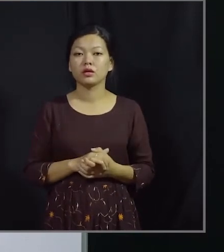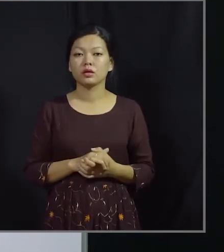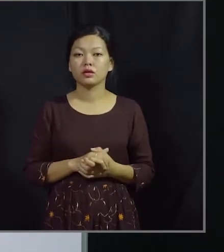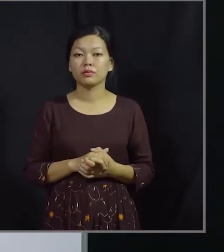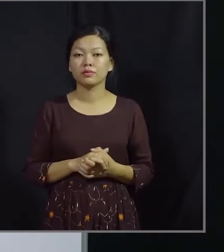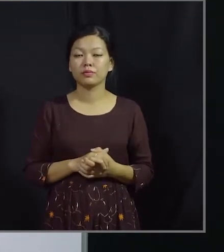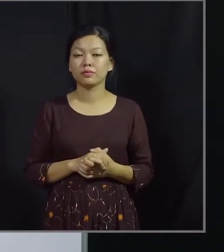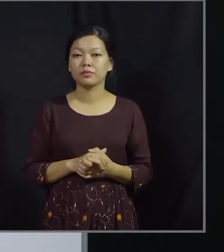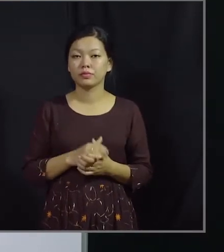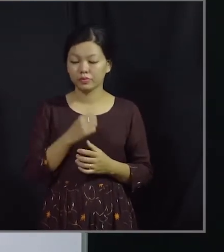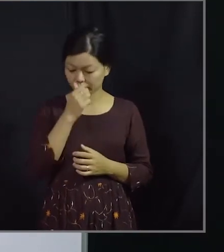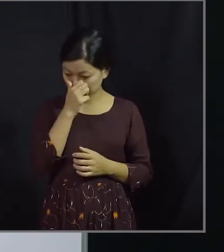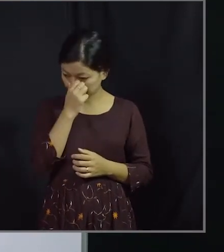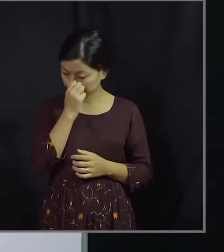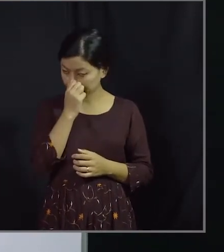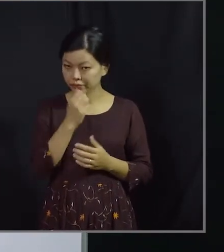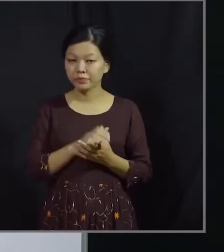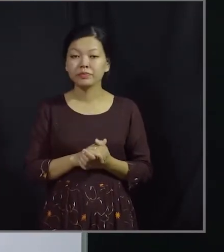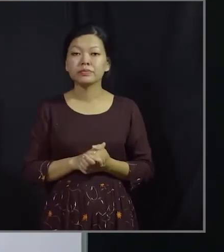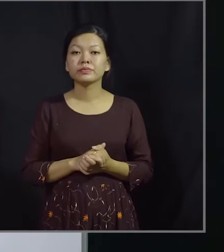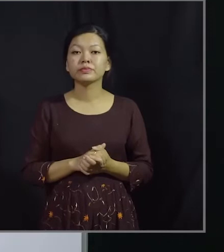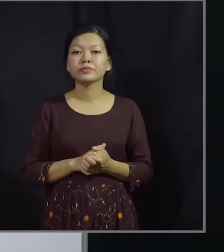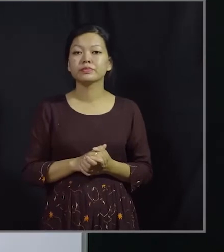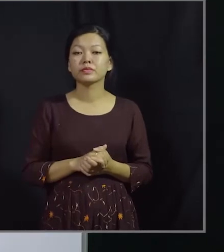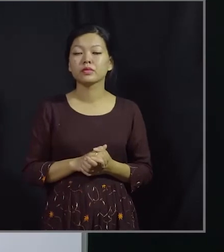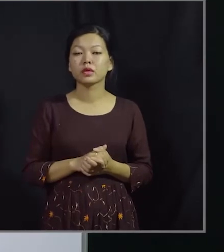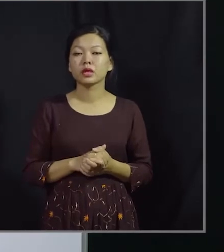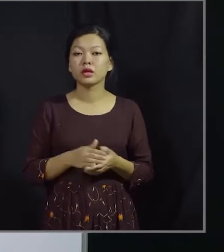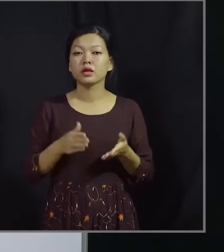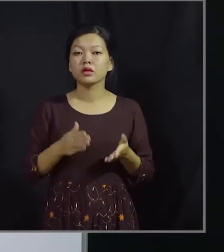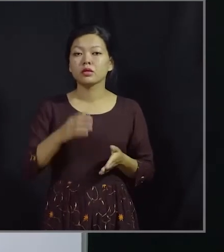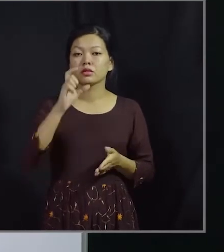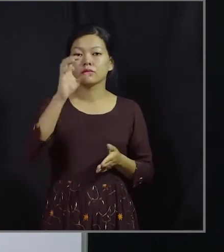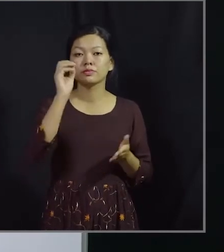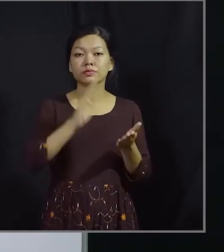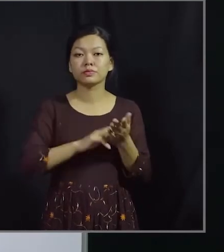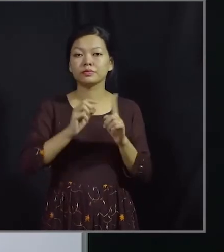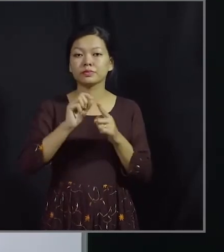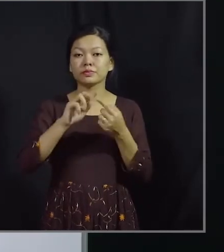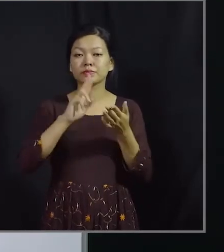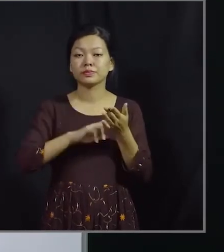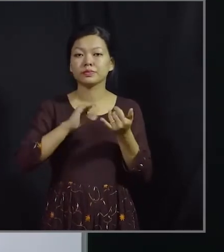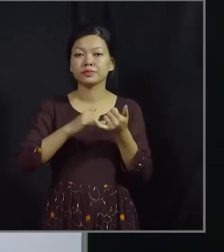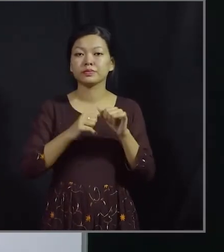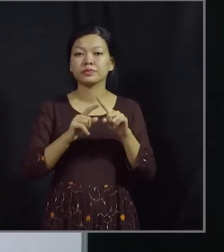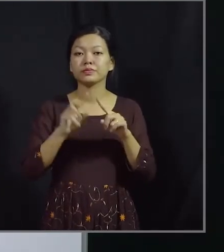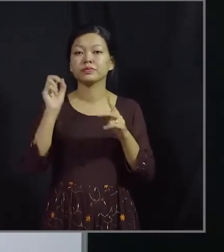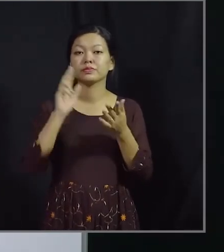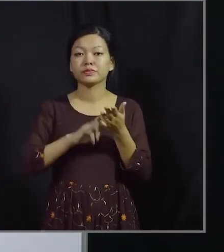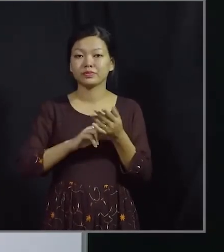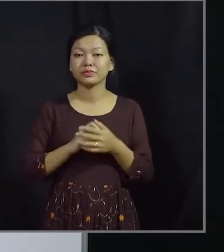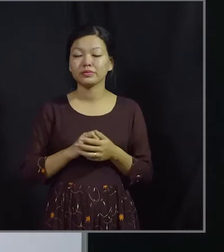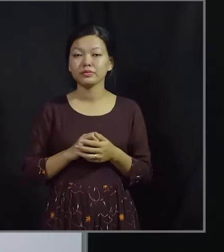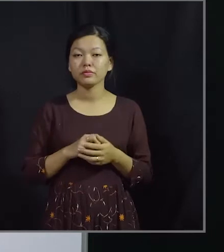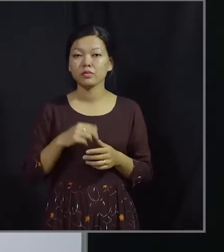the gaining partner. So, compensation of this